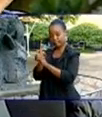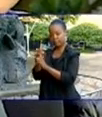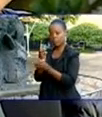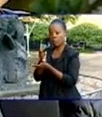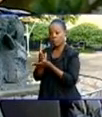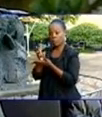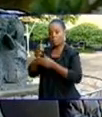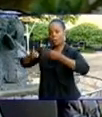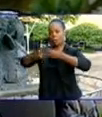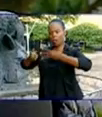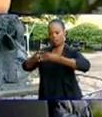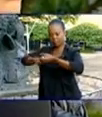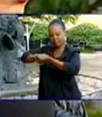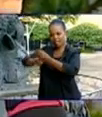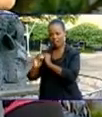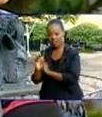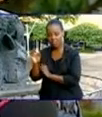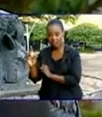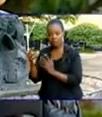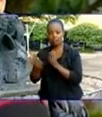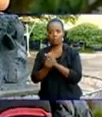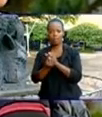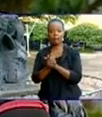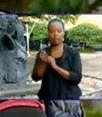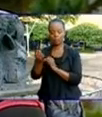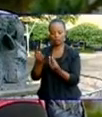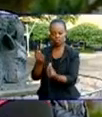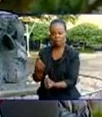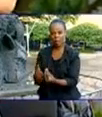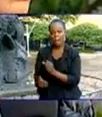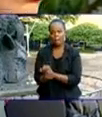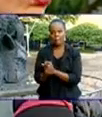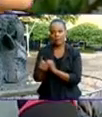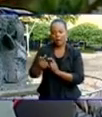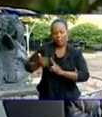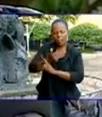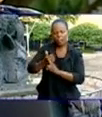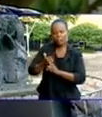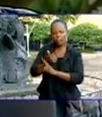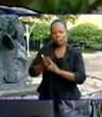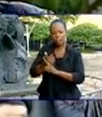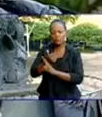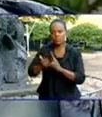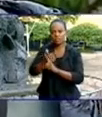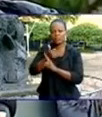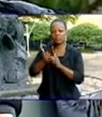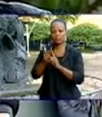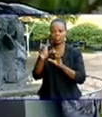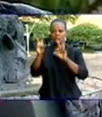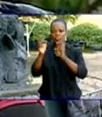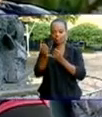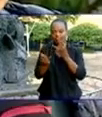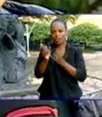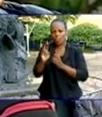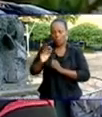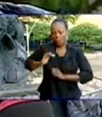basis is not easy. If you have to go into a situation where a child is being sexually abused, a woman is being physically abused,